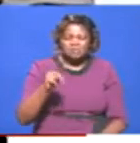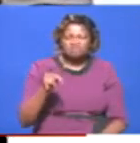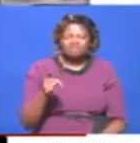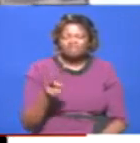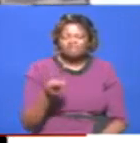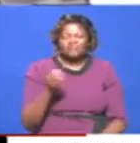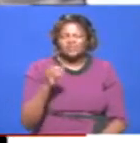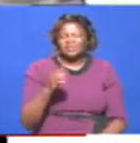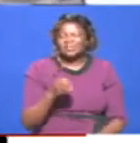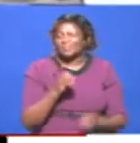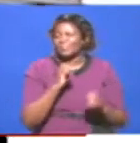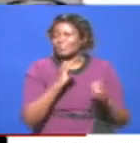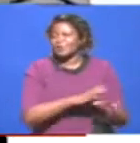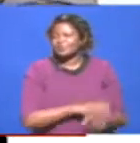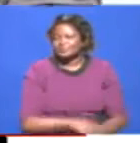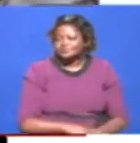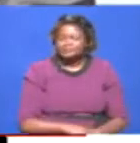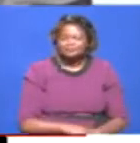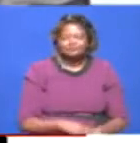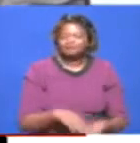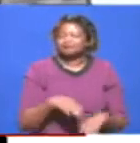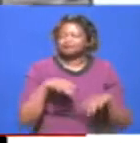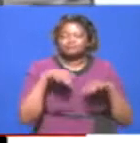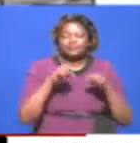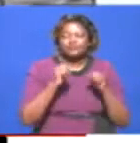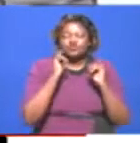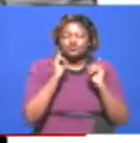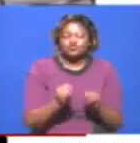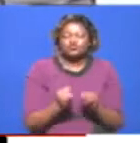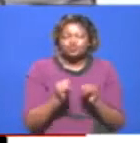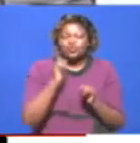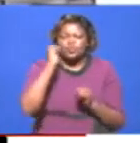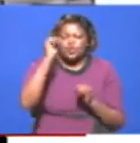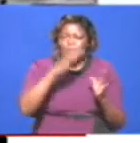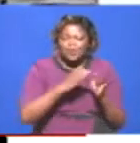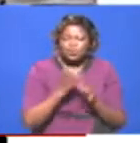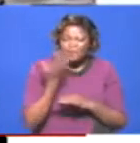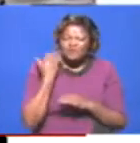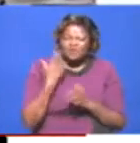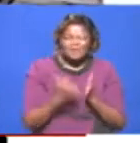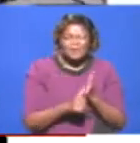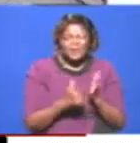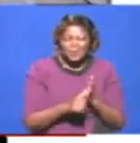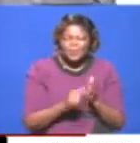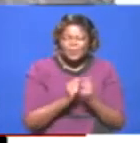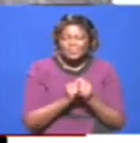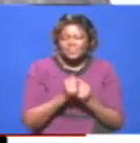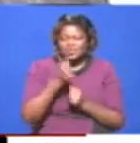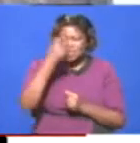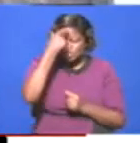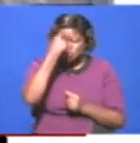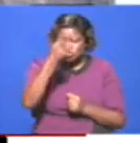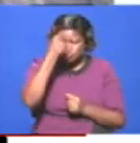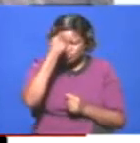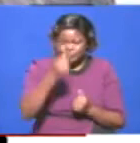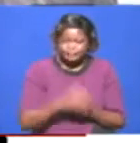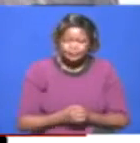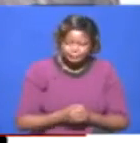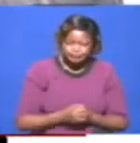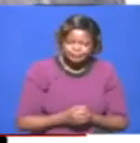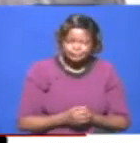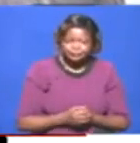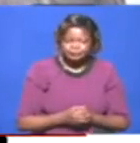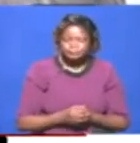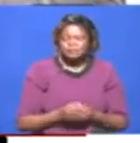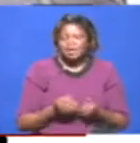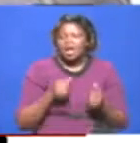for a new political party. The two lawmakers have been embroiled in a bitter political feud with Bungoma Senator Moses Wetangula